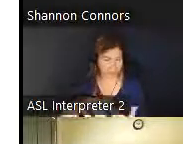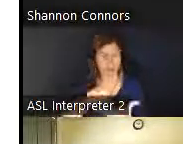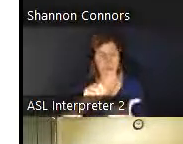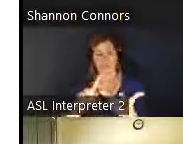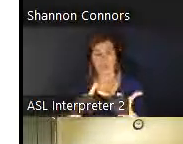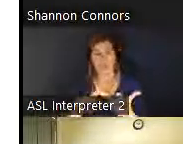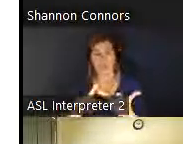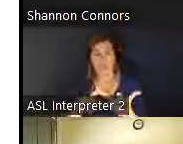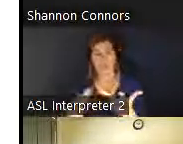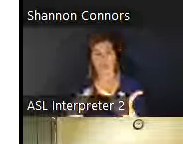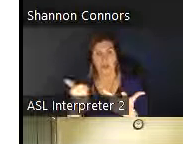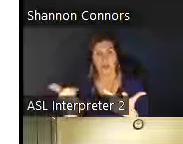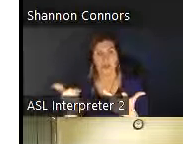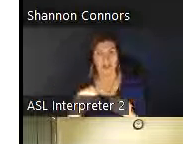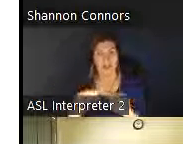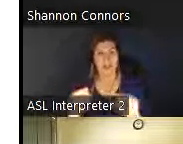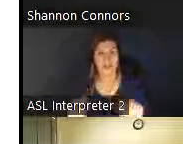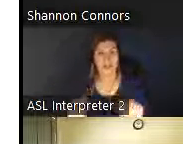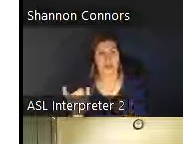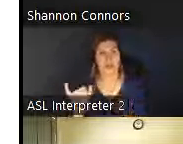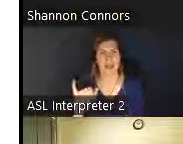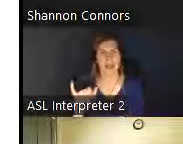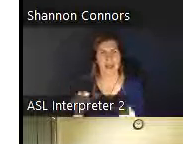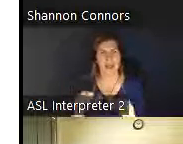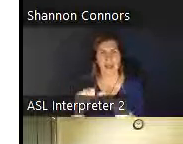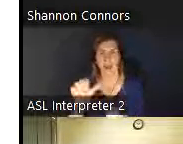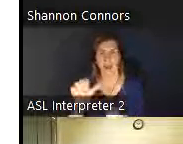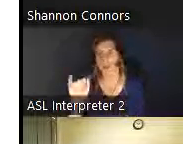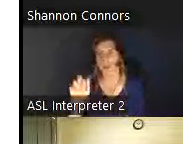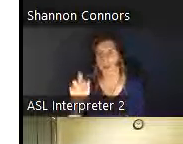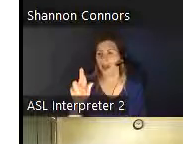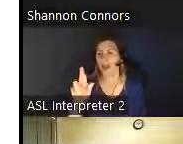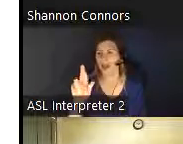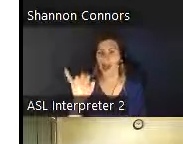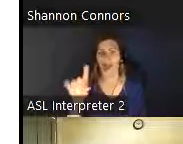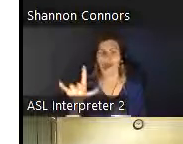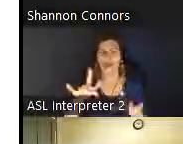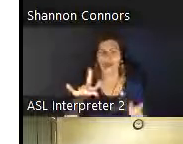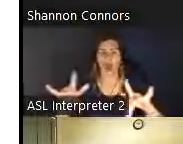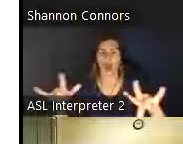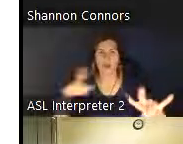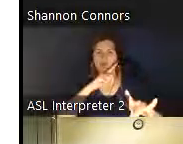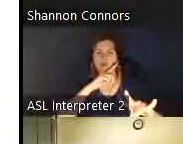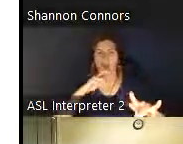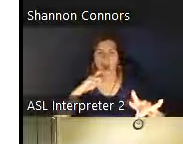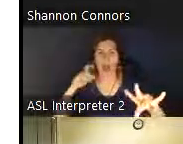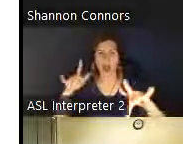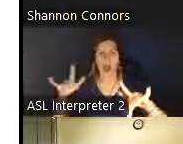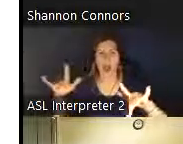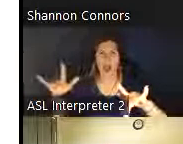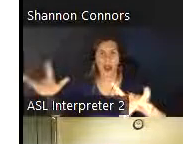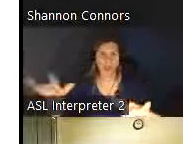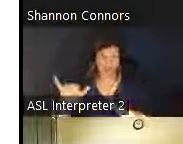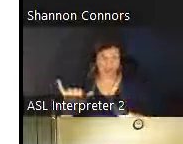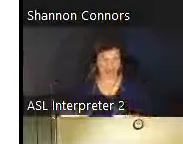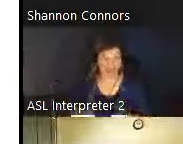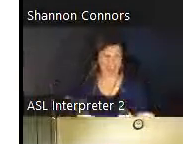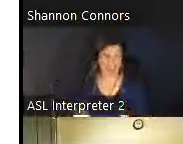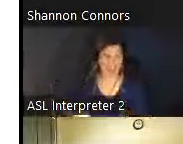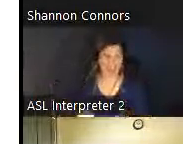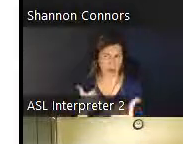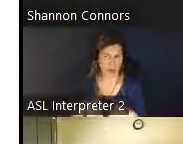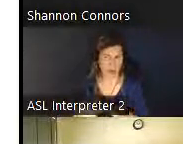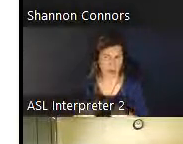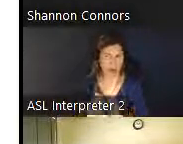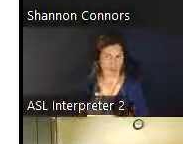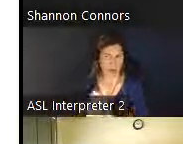have kind of a arid lands, arid ecosystems menu that is in development with some partners in the West. And